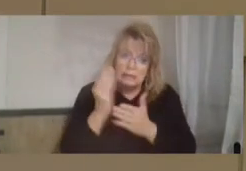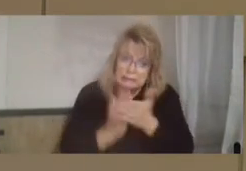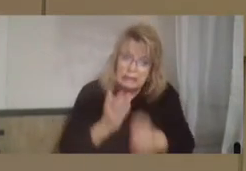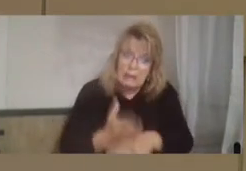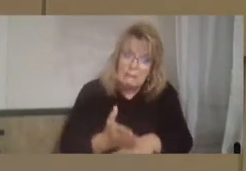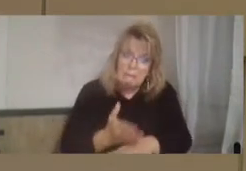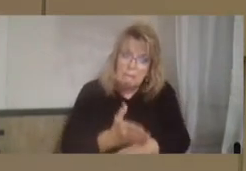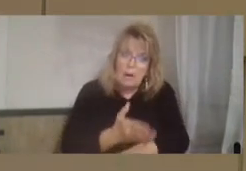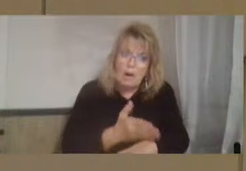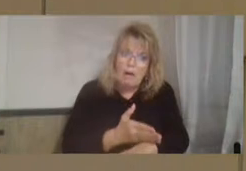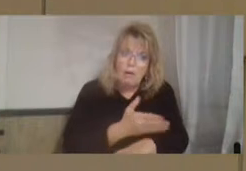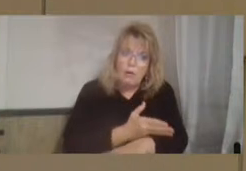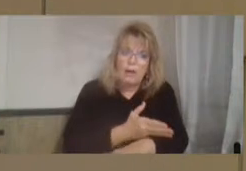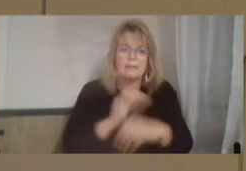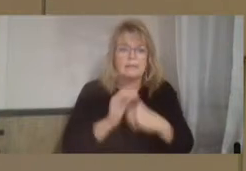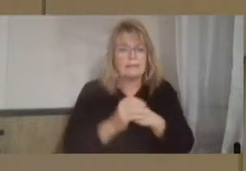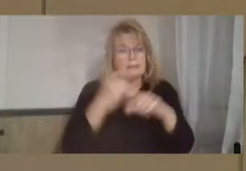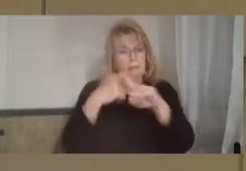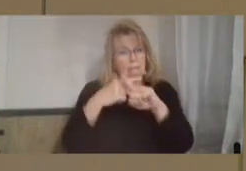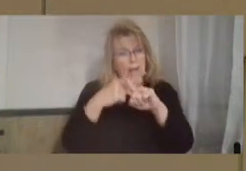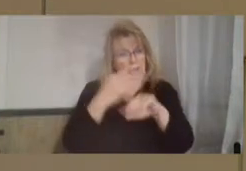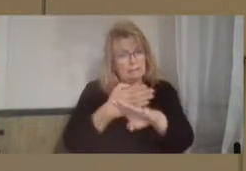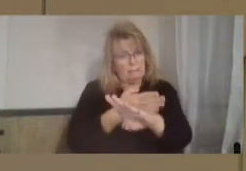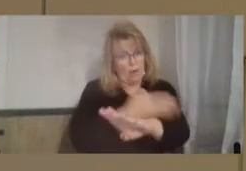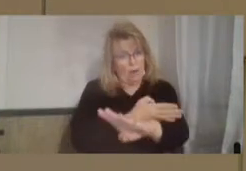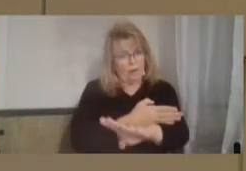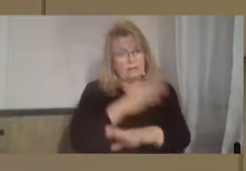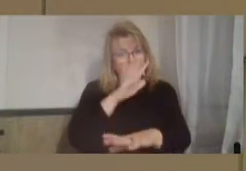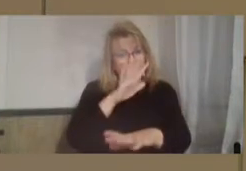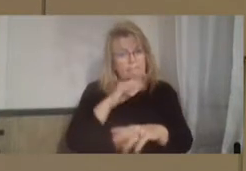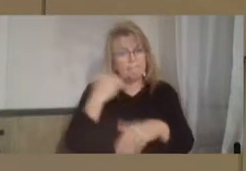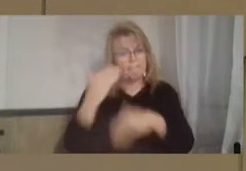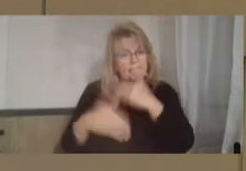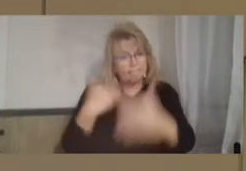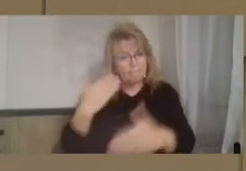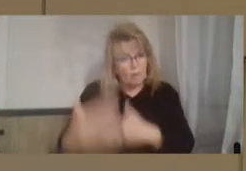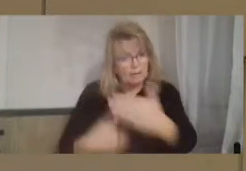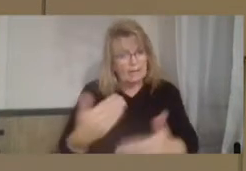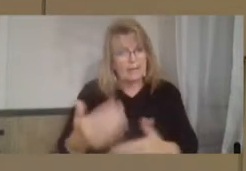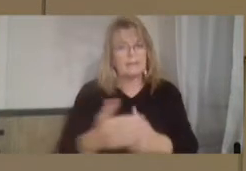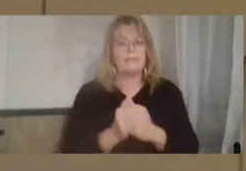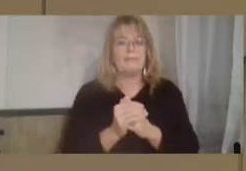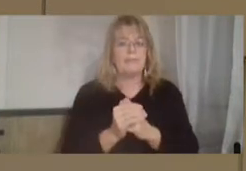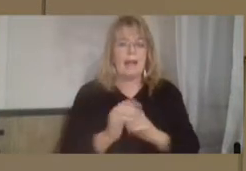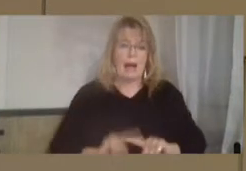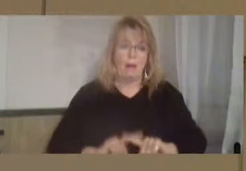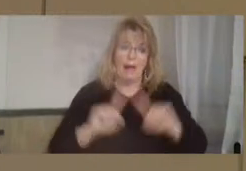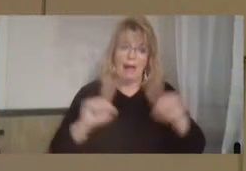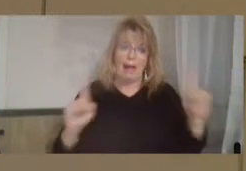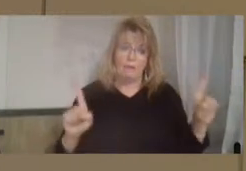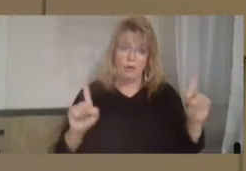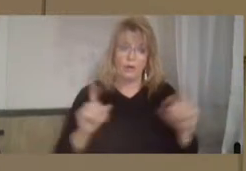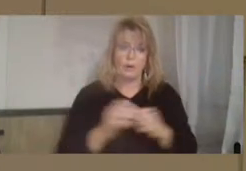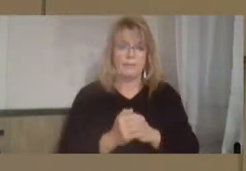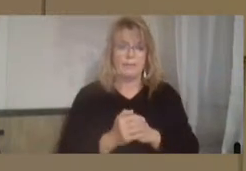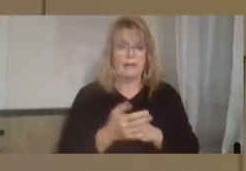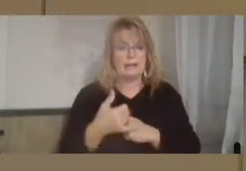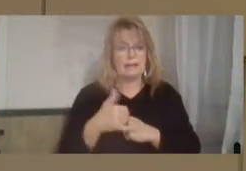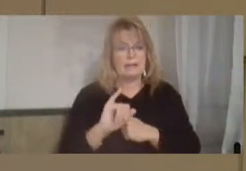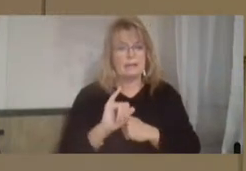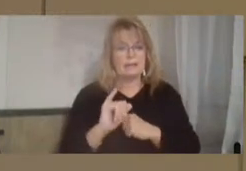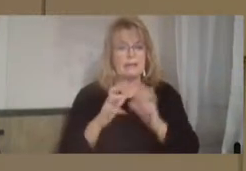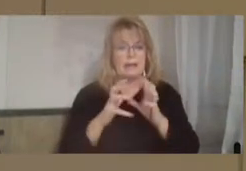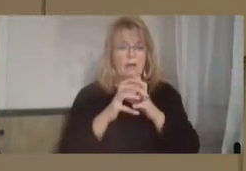is some positive progress throughout this process. However, there's still a lot to